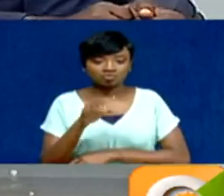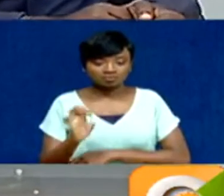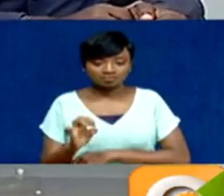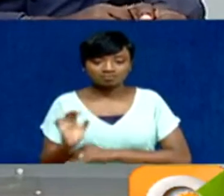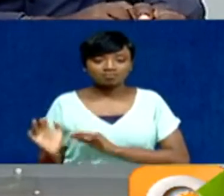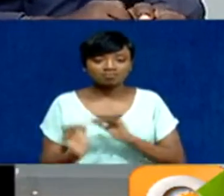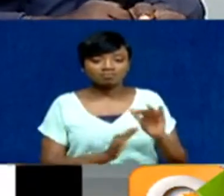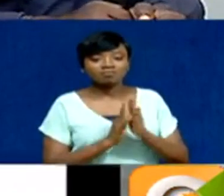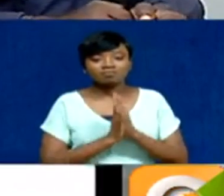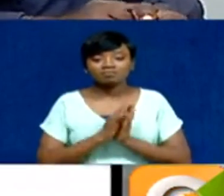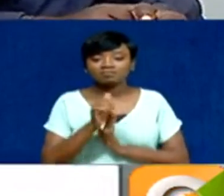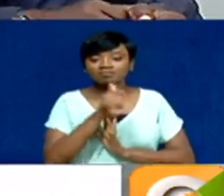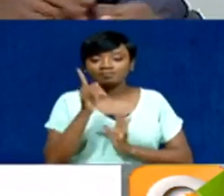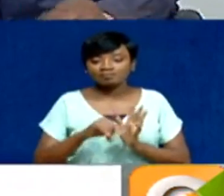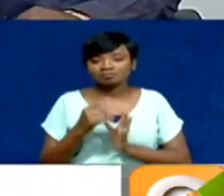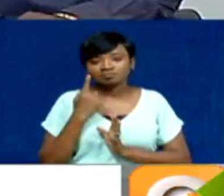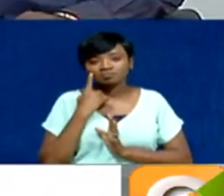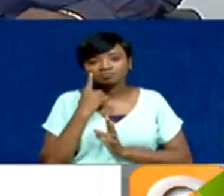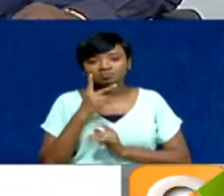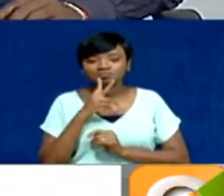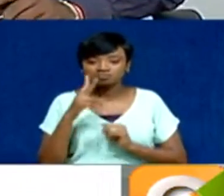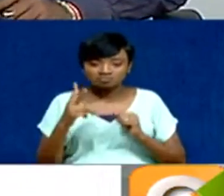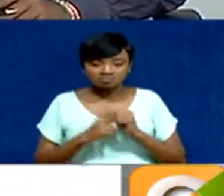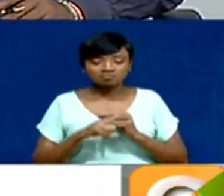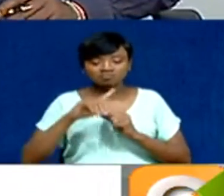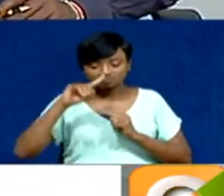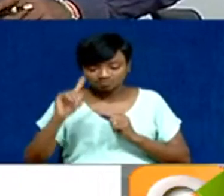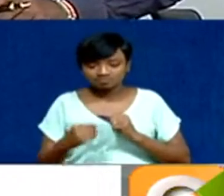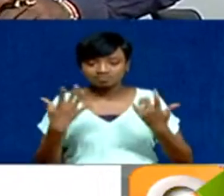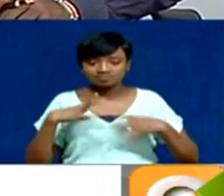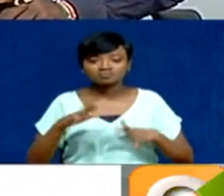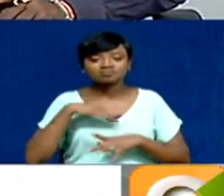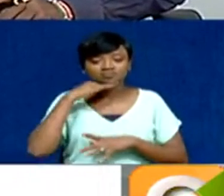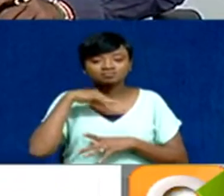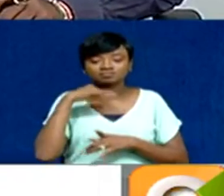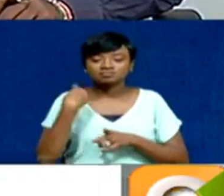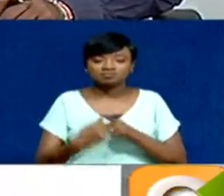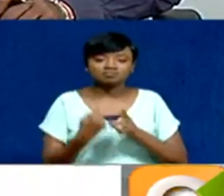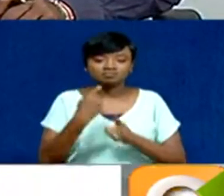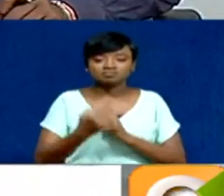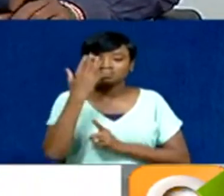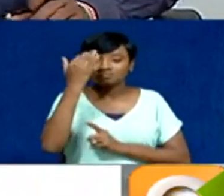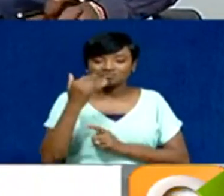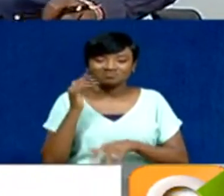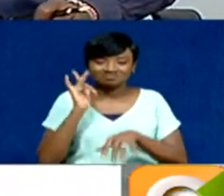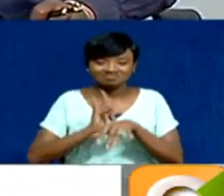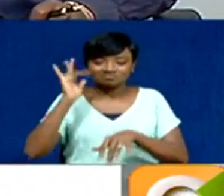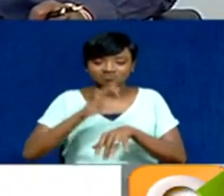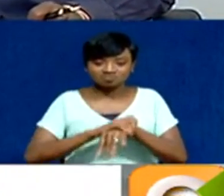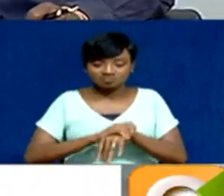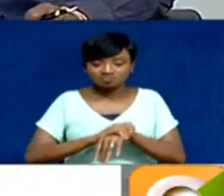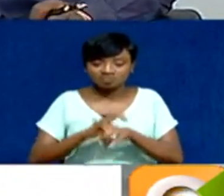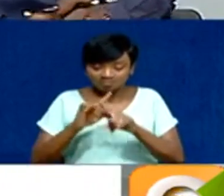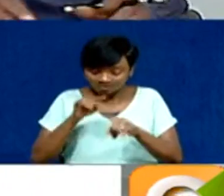Onto our feature of the night, and it is estimated that at least 700,000 people die annually from infections that are resistant to